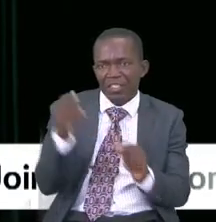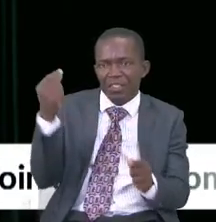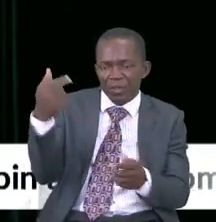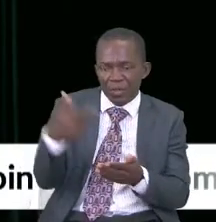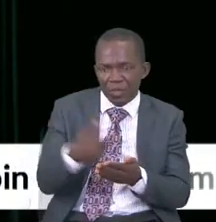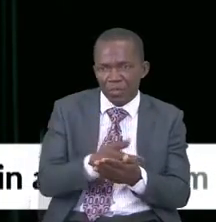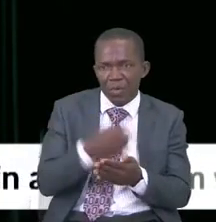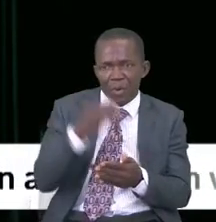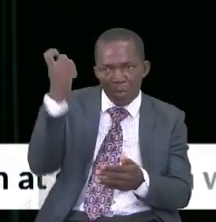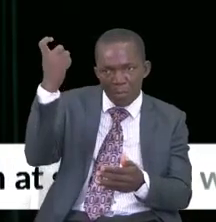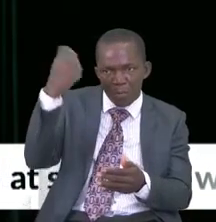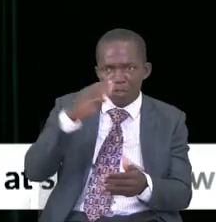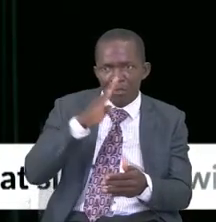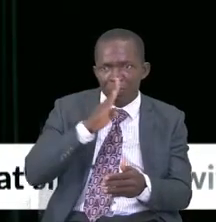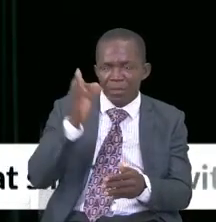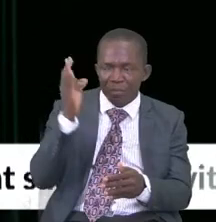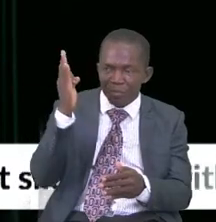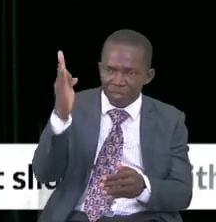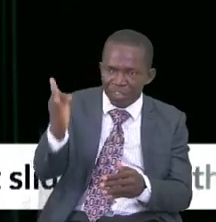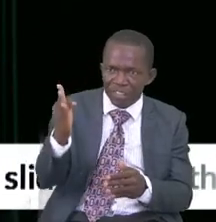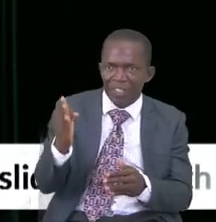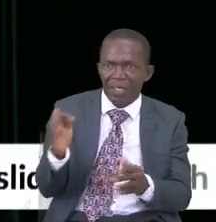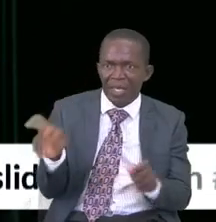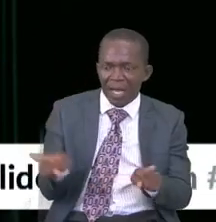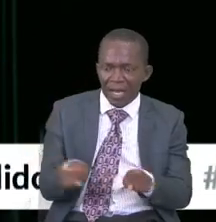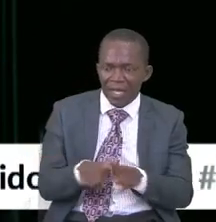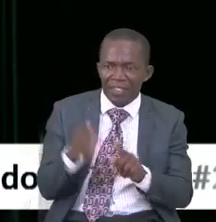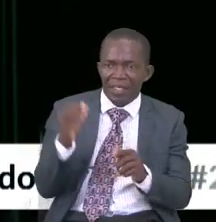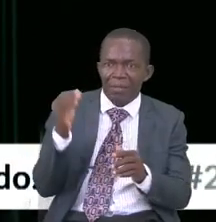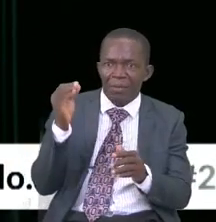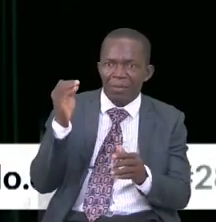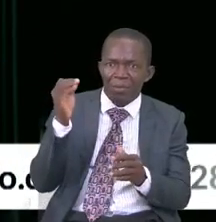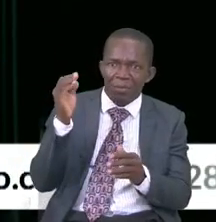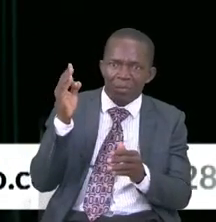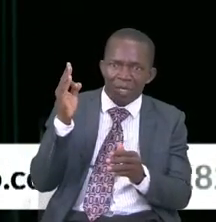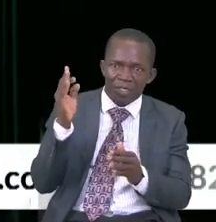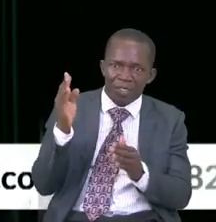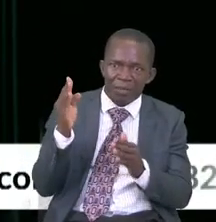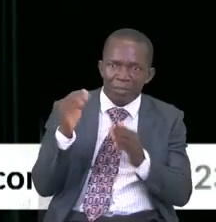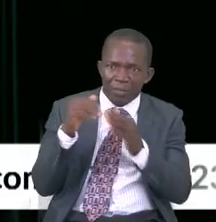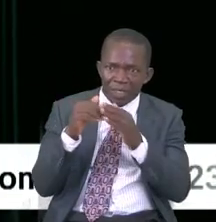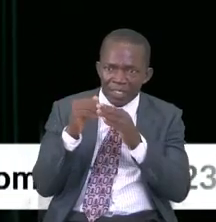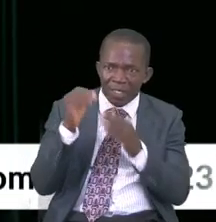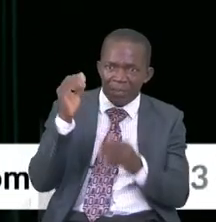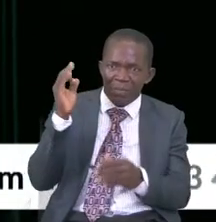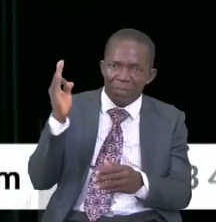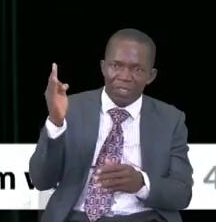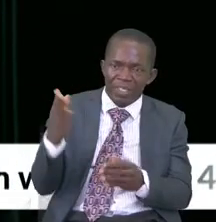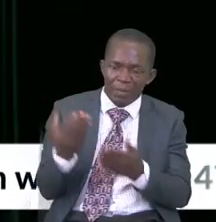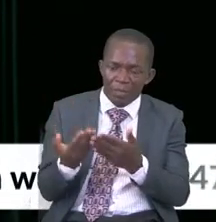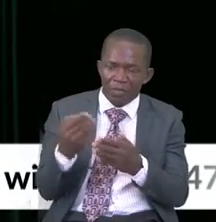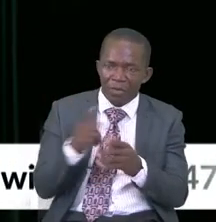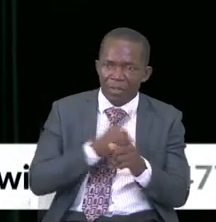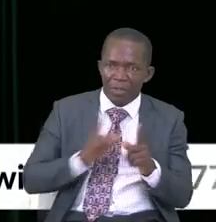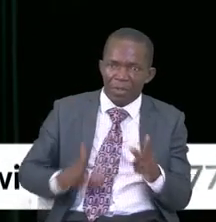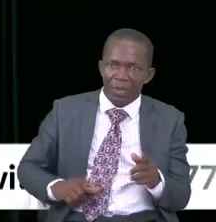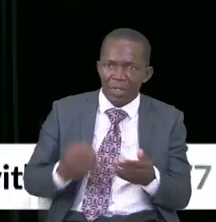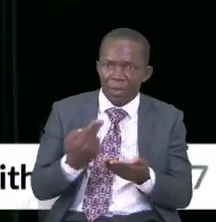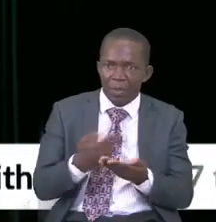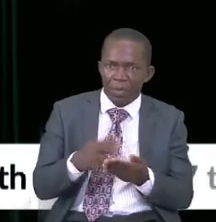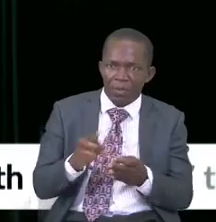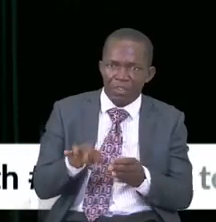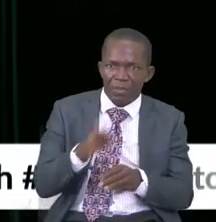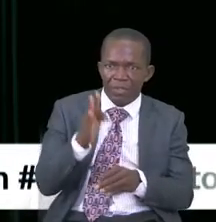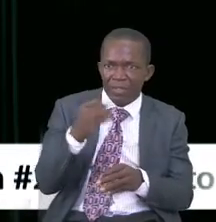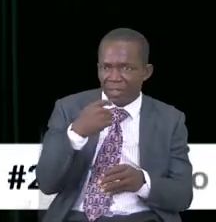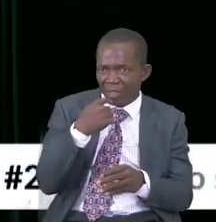preached. As they ministered to the Lord and they fasted, the Holy Ghost said, separate me, Saul and Barnabas.